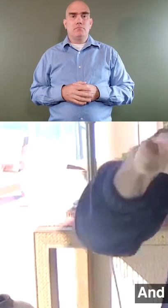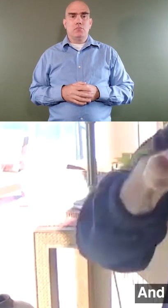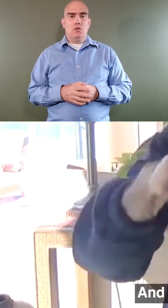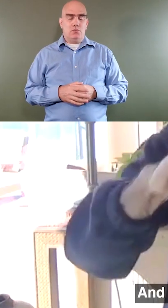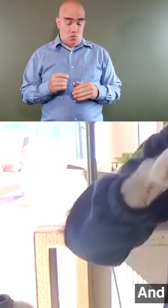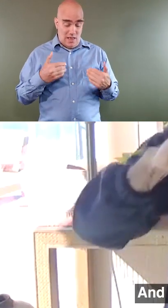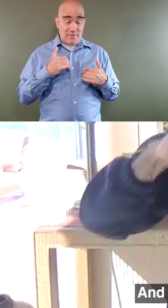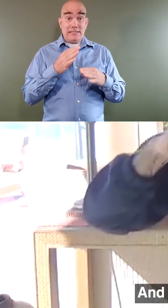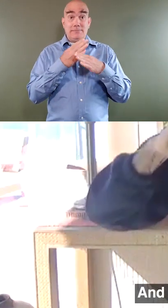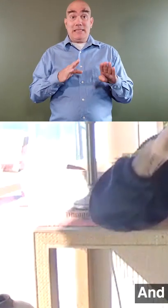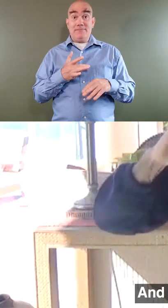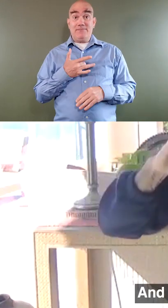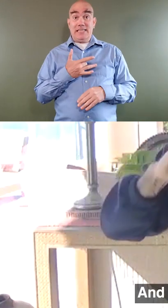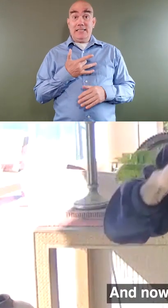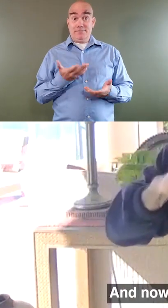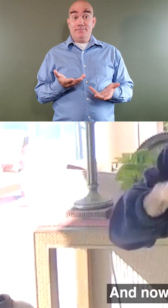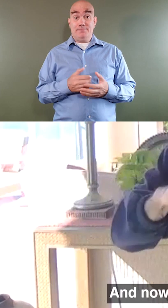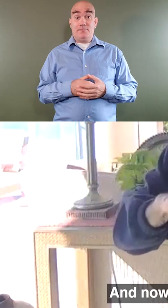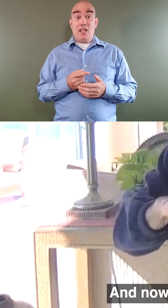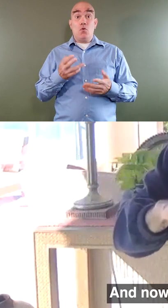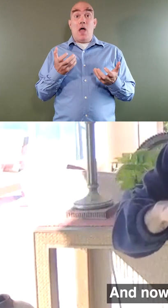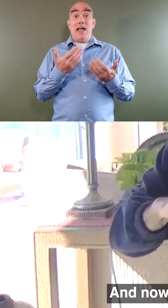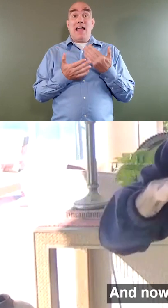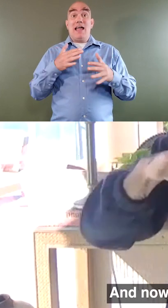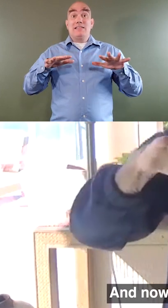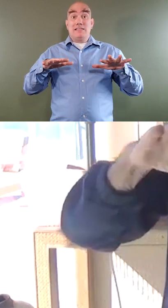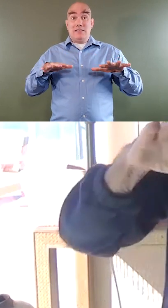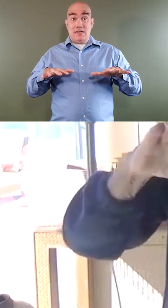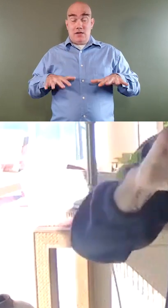And so you have the splitting feeling, and now you're going to bring the hands down,